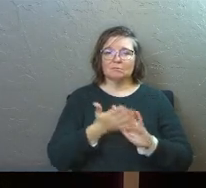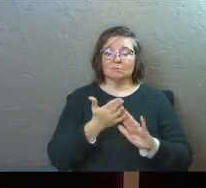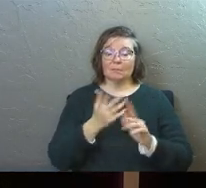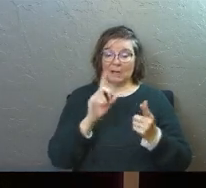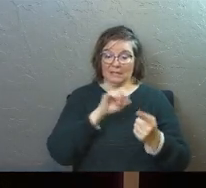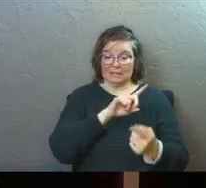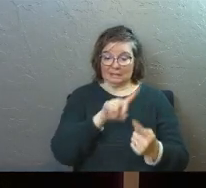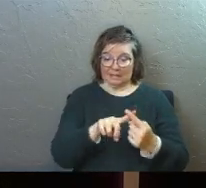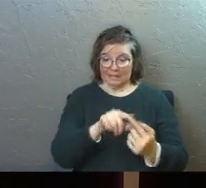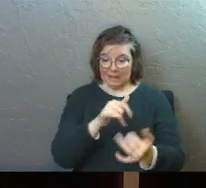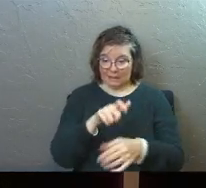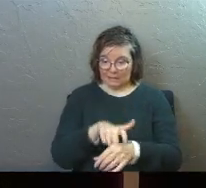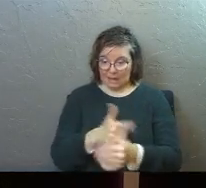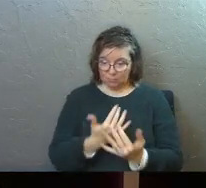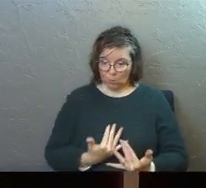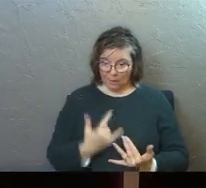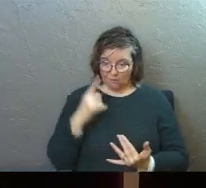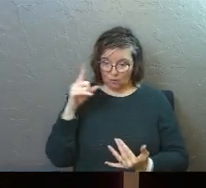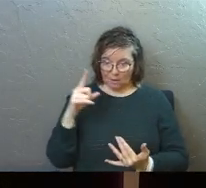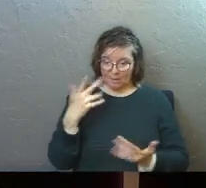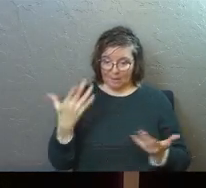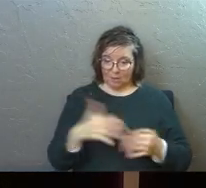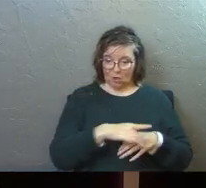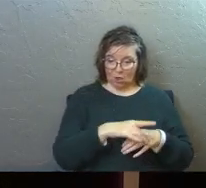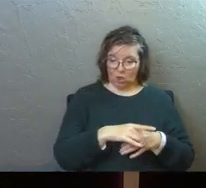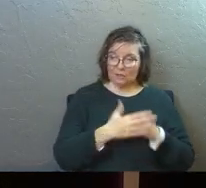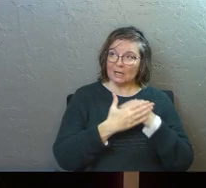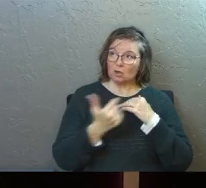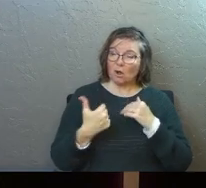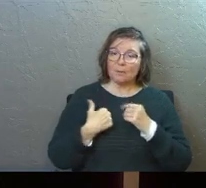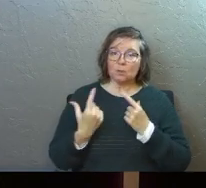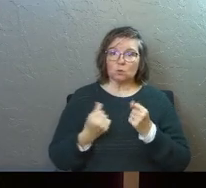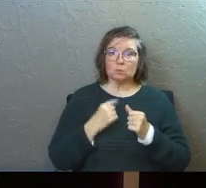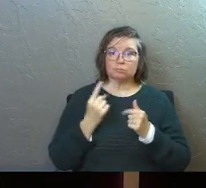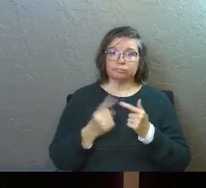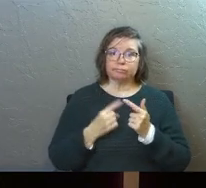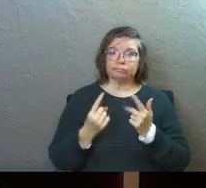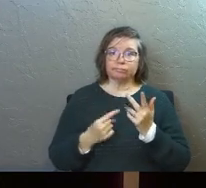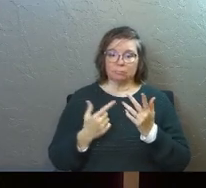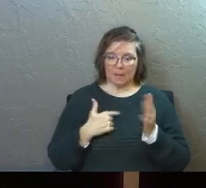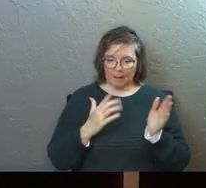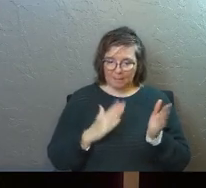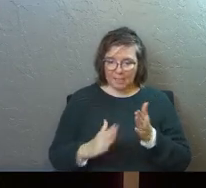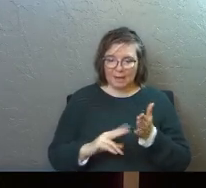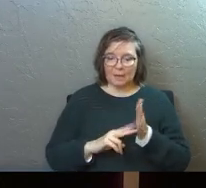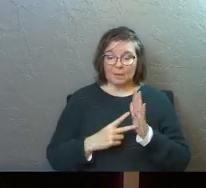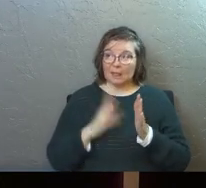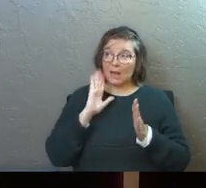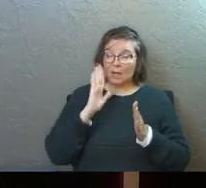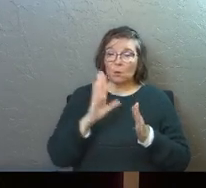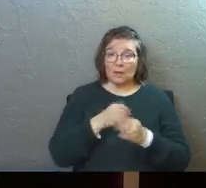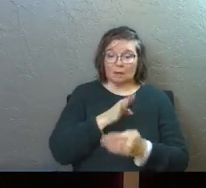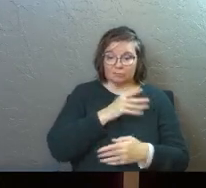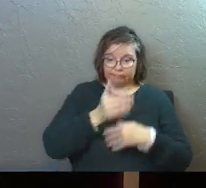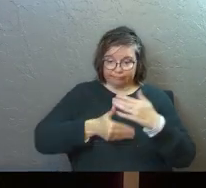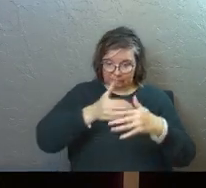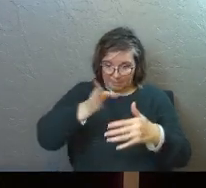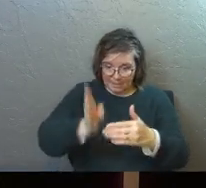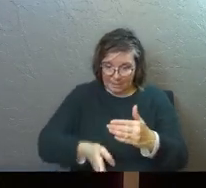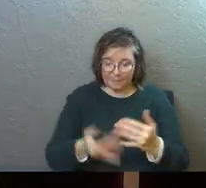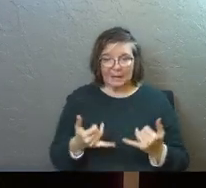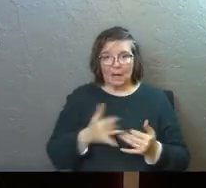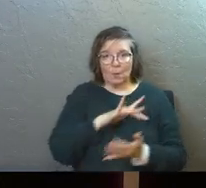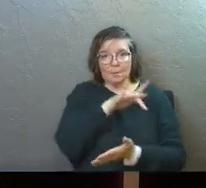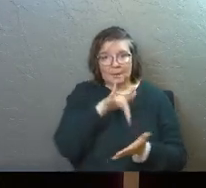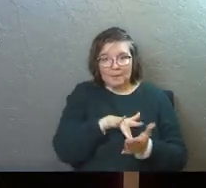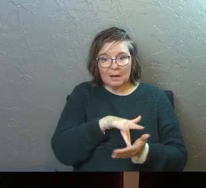here on this earth and he's called me. He's laid out a plan and a purpose that he will bring to completion. But right now I'm in the